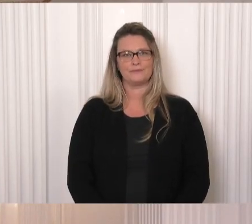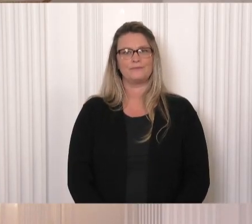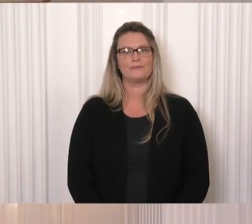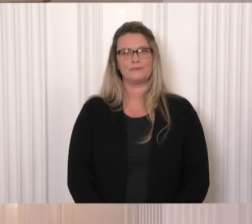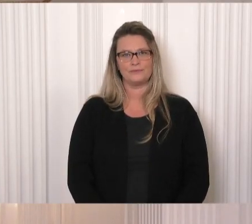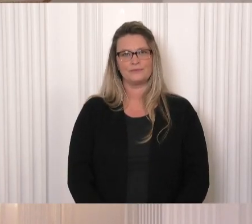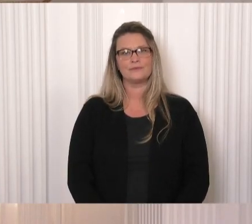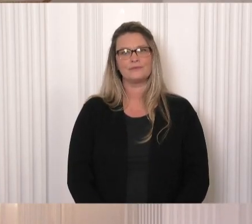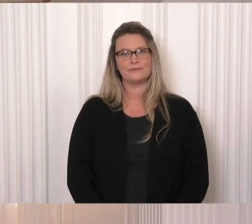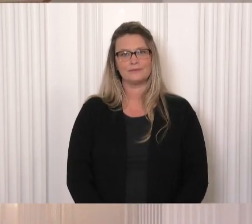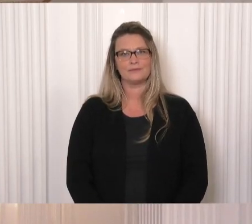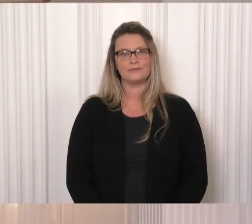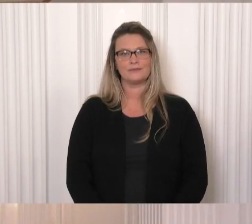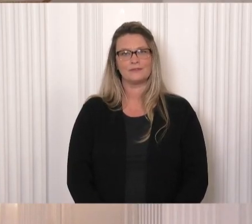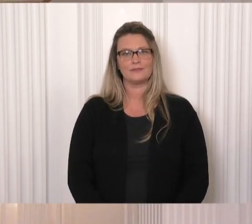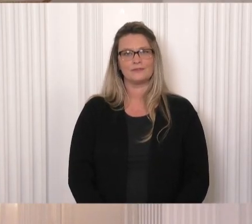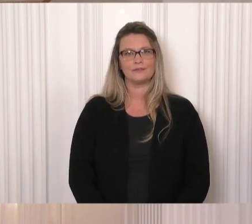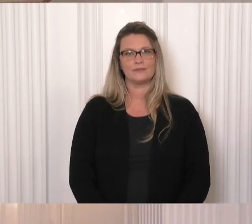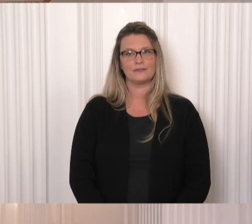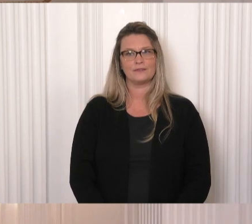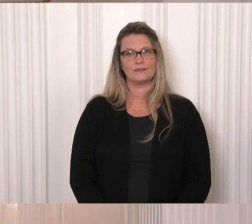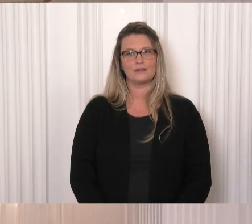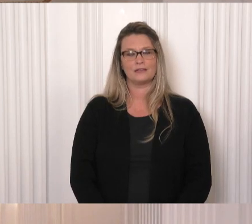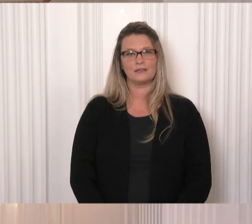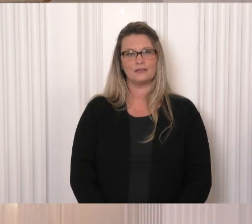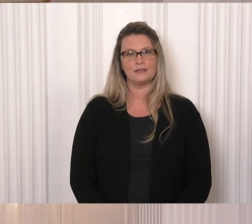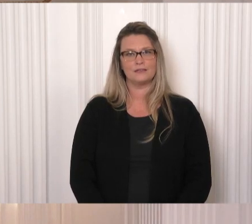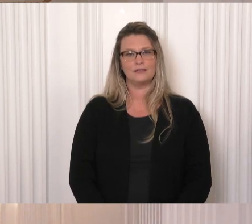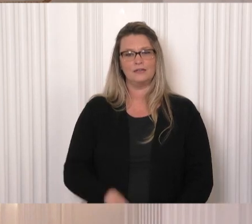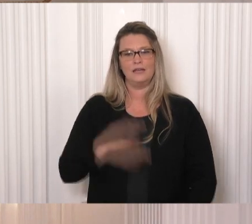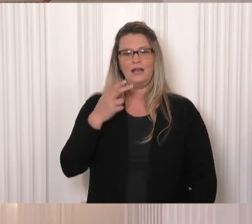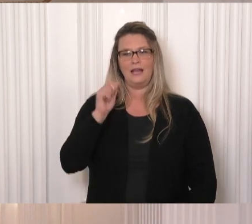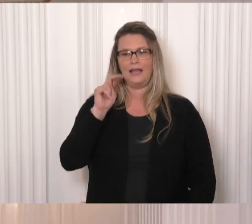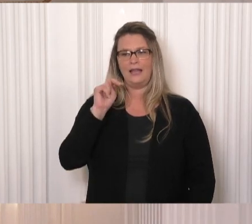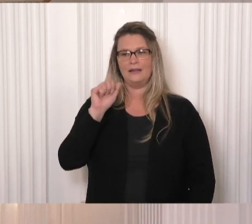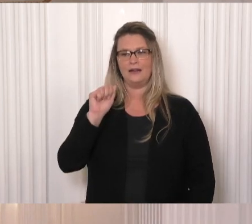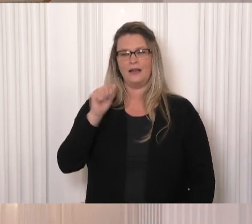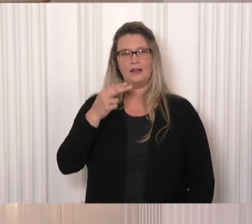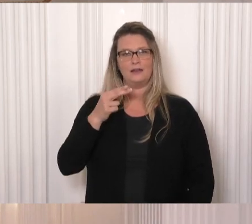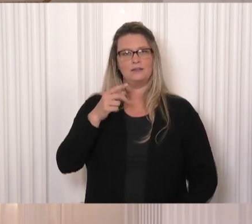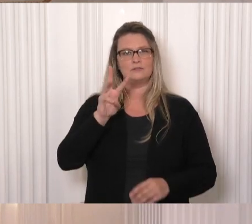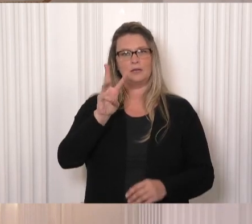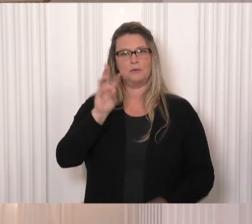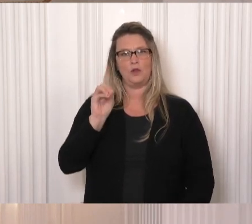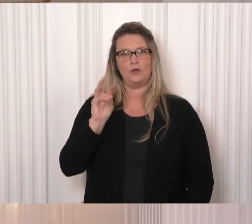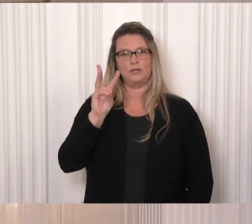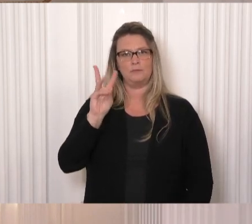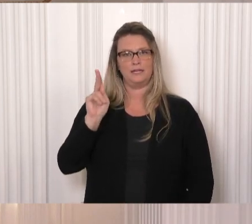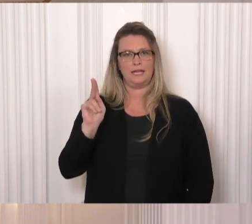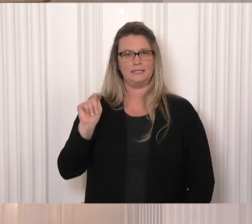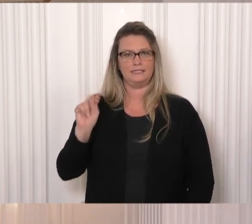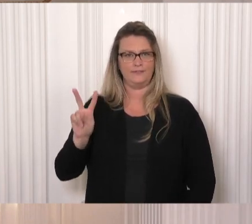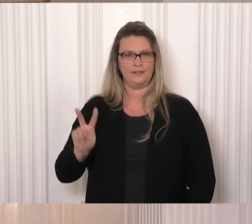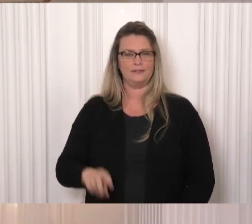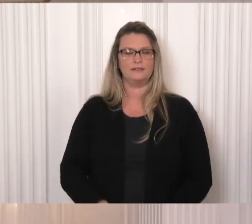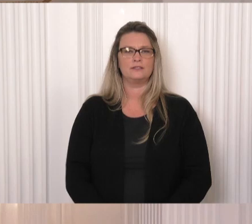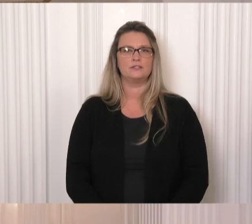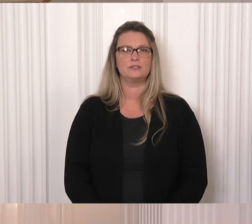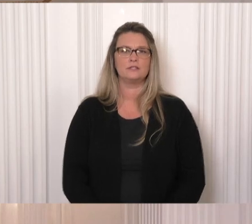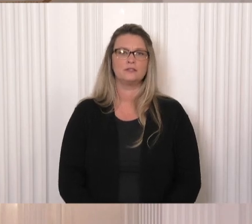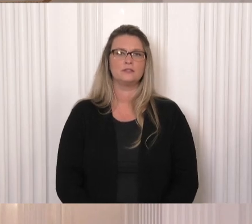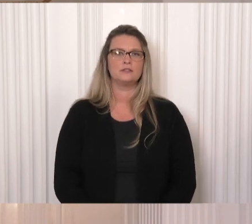Okay, thank you, Amanda. Another follow-up from Hannah Getz at WOWK. Hi, yes. You were talking